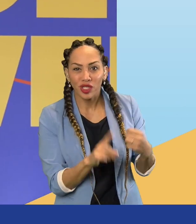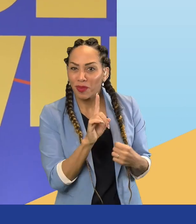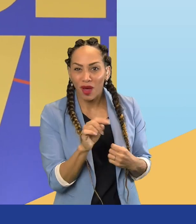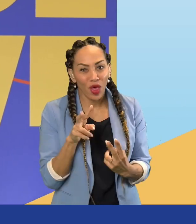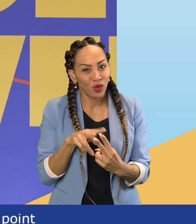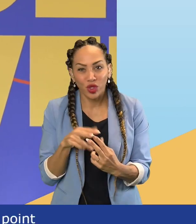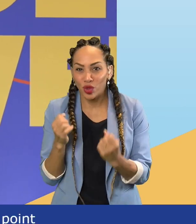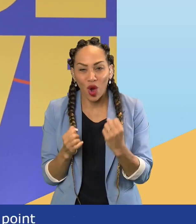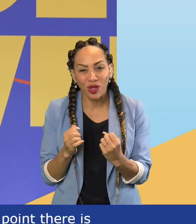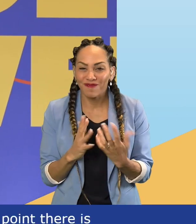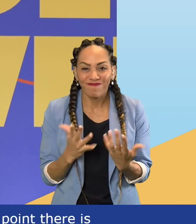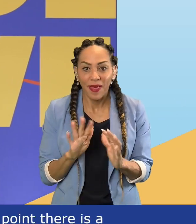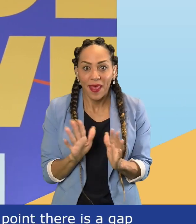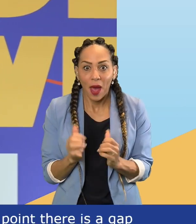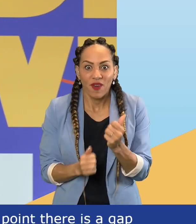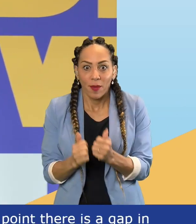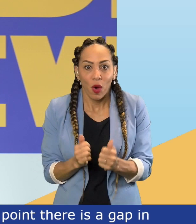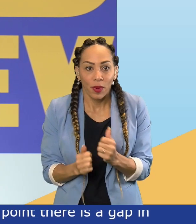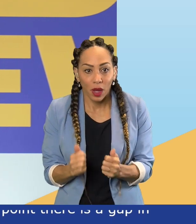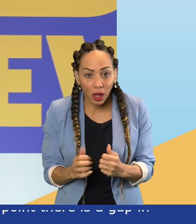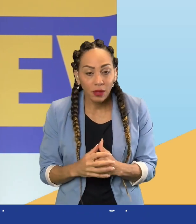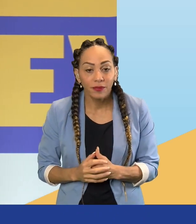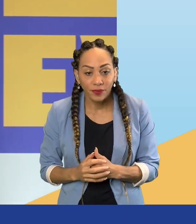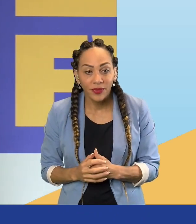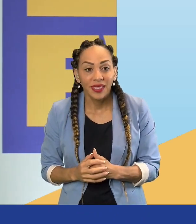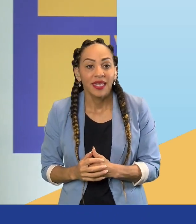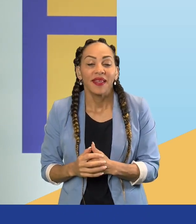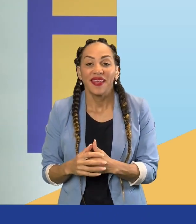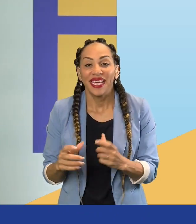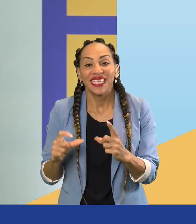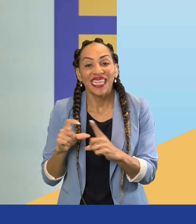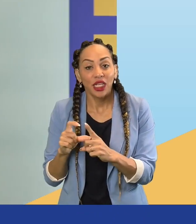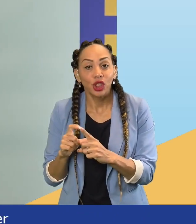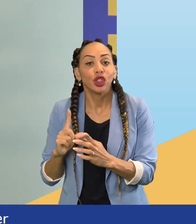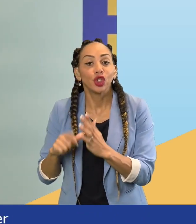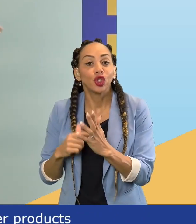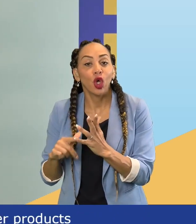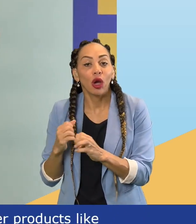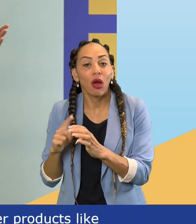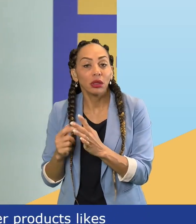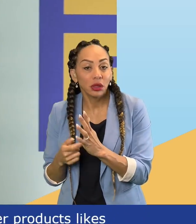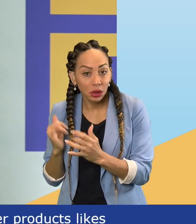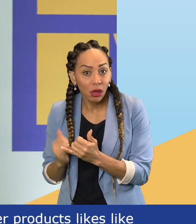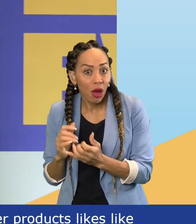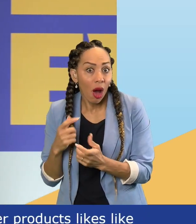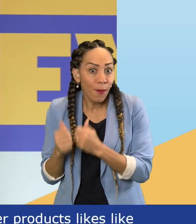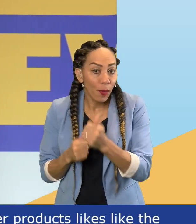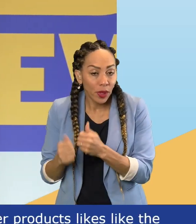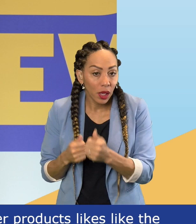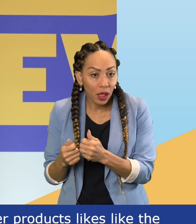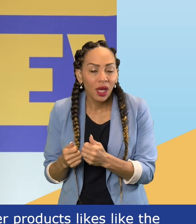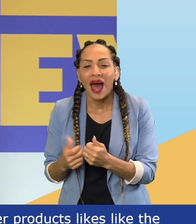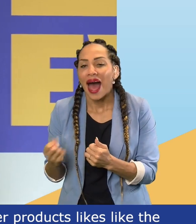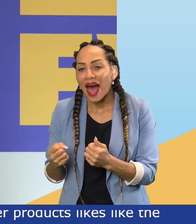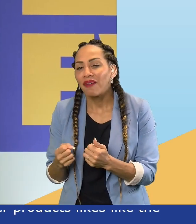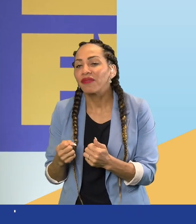well with a few other products. Things like the Dacia Joggers prove really popular with customers. We've also got 7-seat SUVs, albeit that I appreciate the MPV option